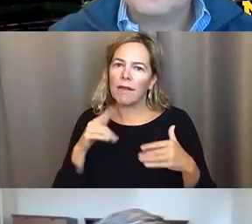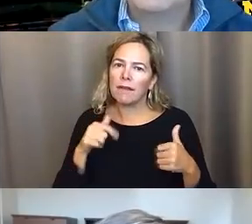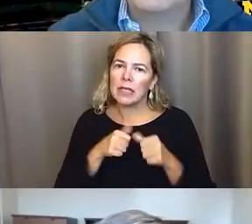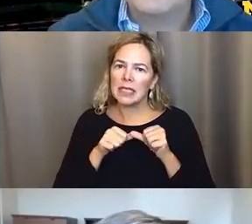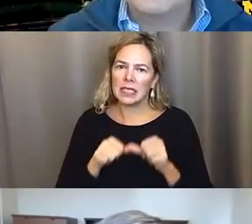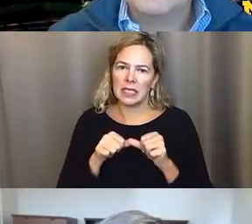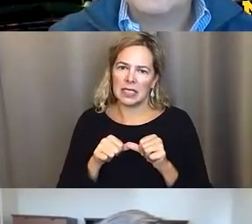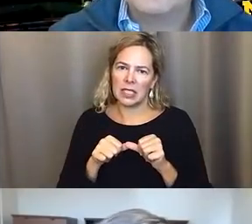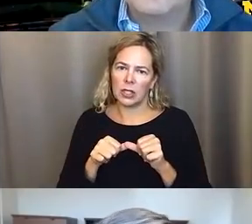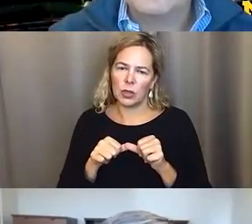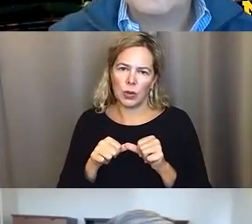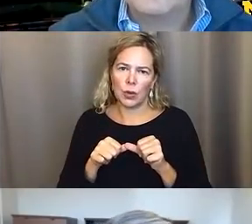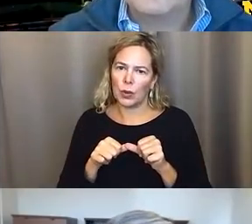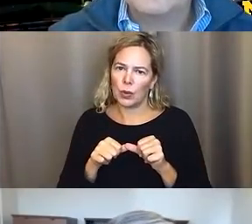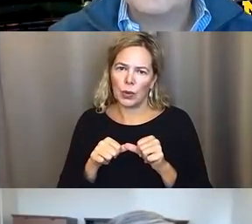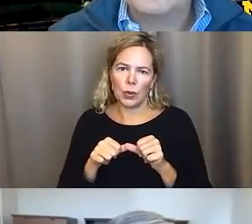shortages of